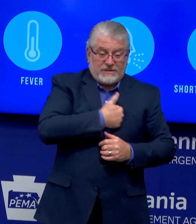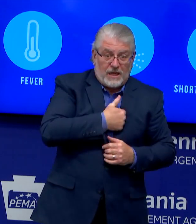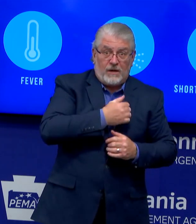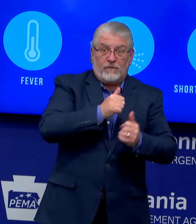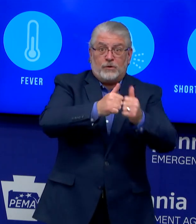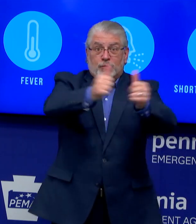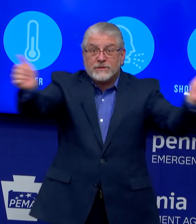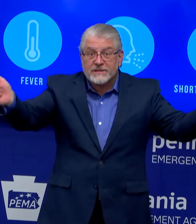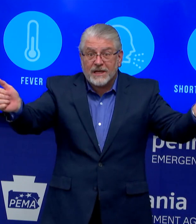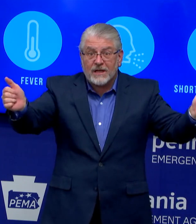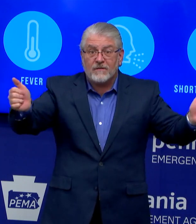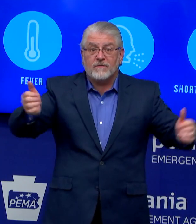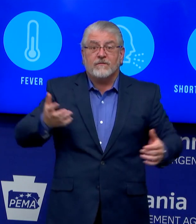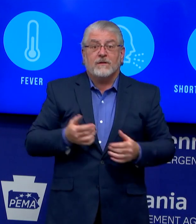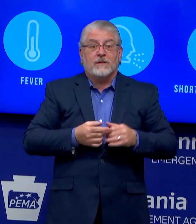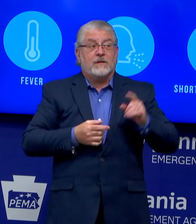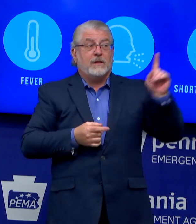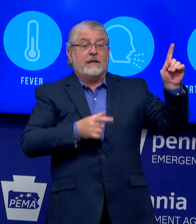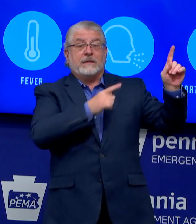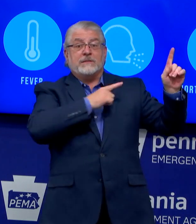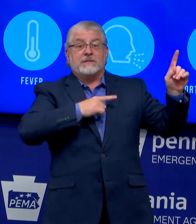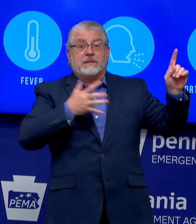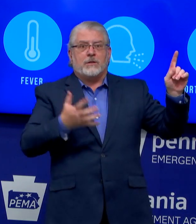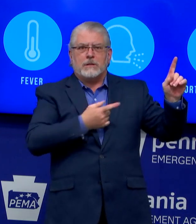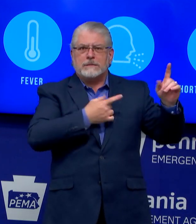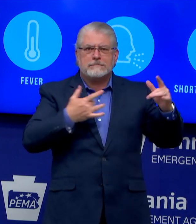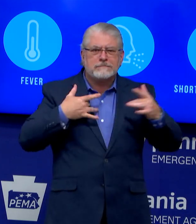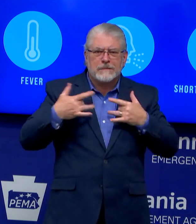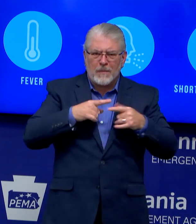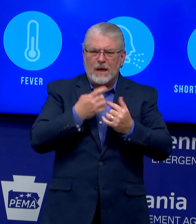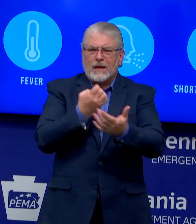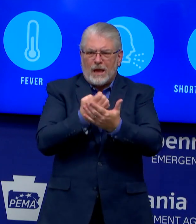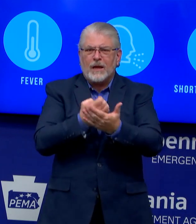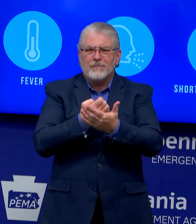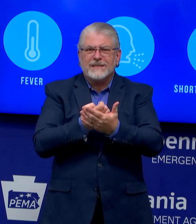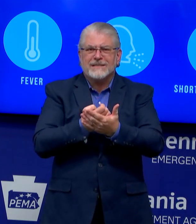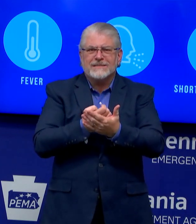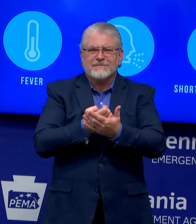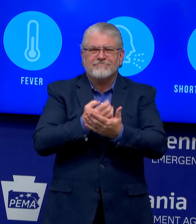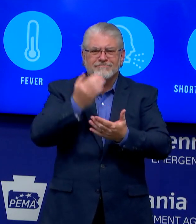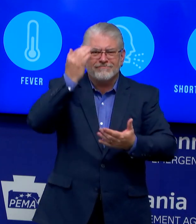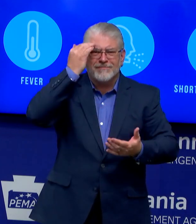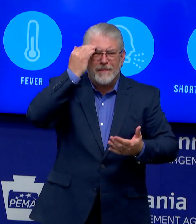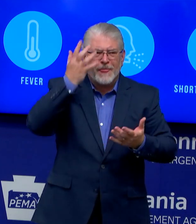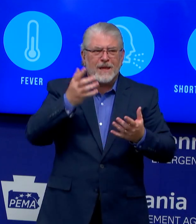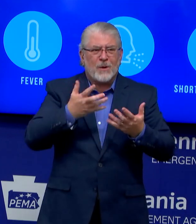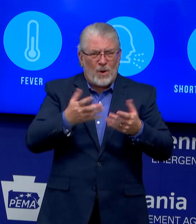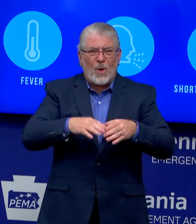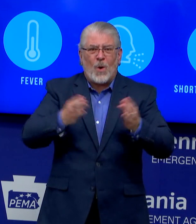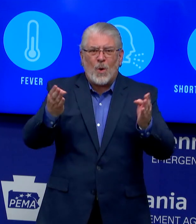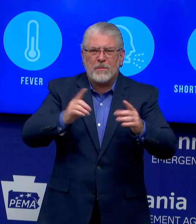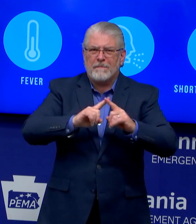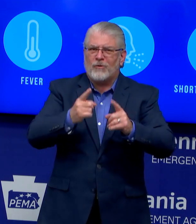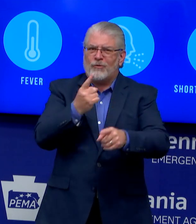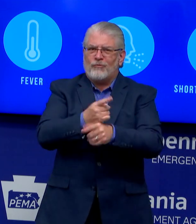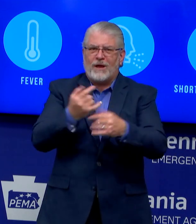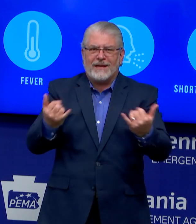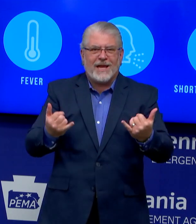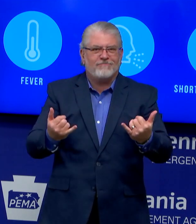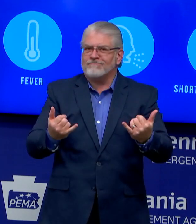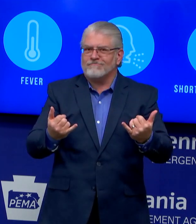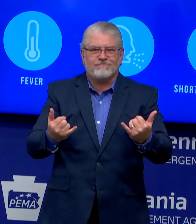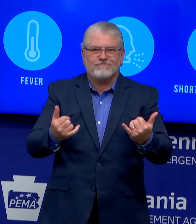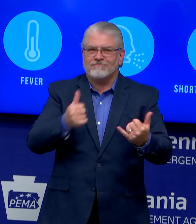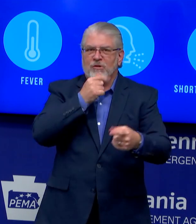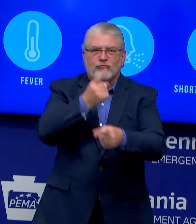concern about the economy and the desire to stimulate the economy, but now is not the time. Now is the time for people